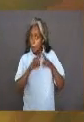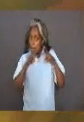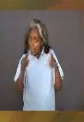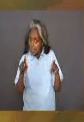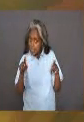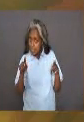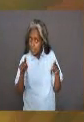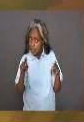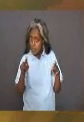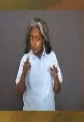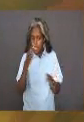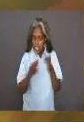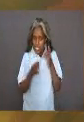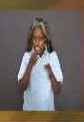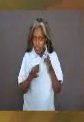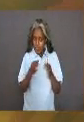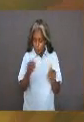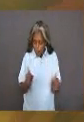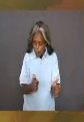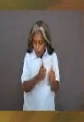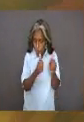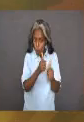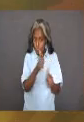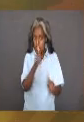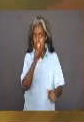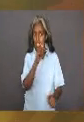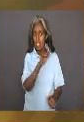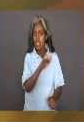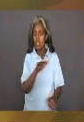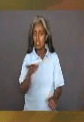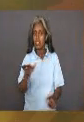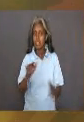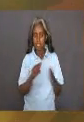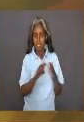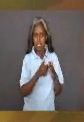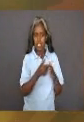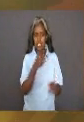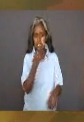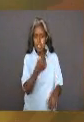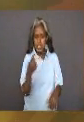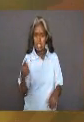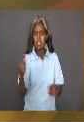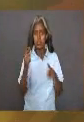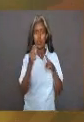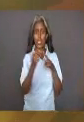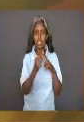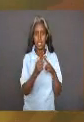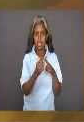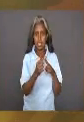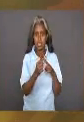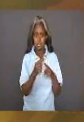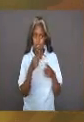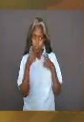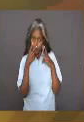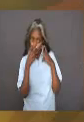But if you follow the letters that start each word, you